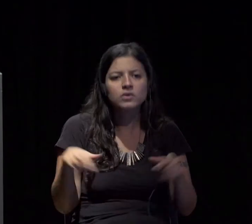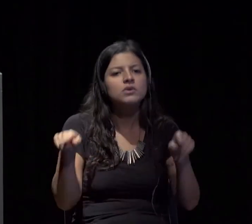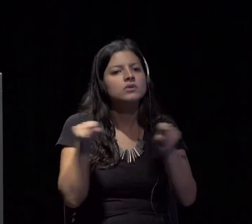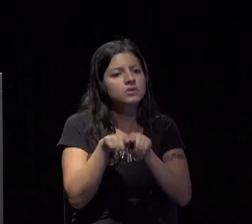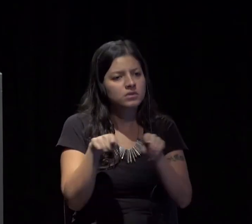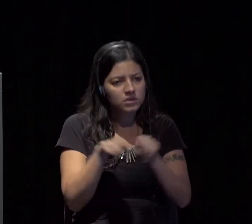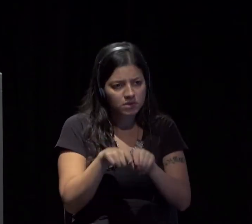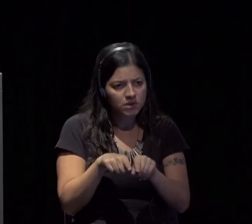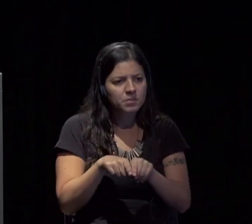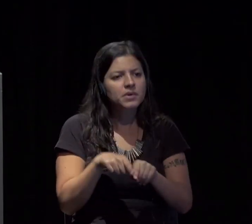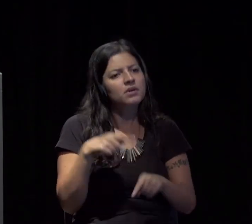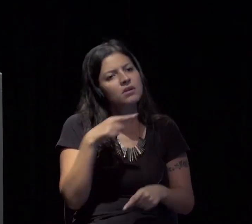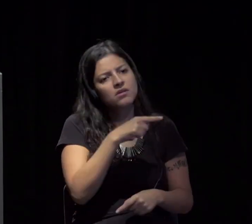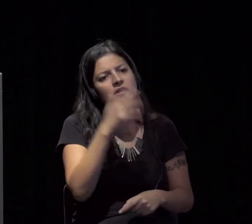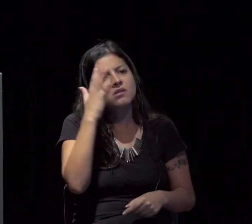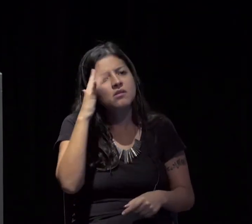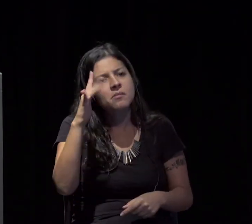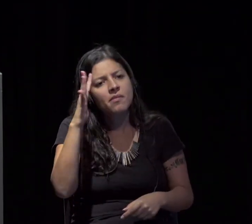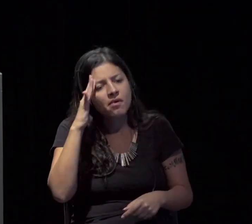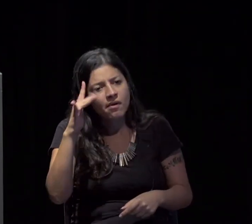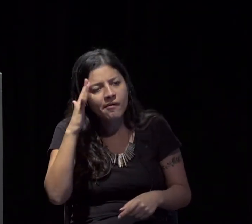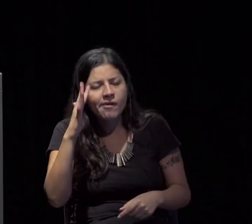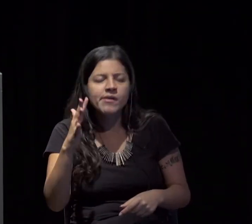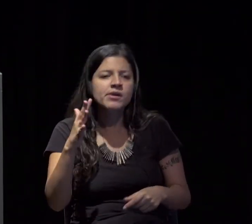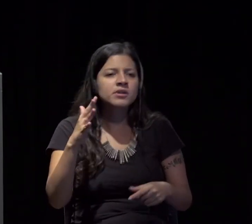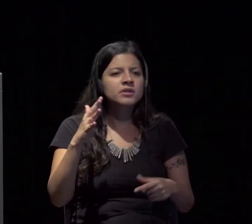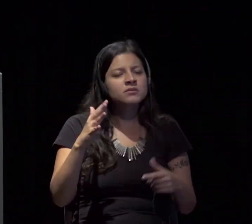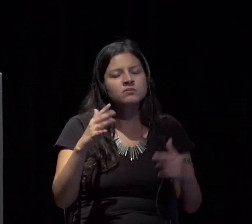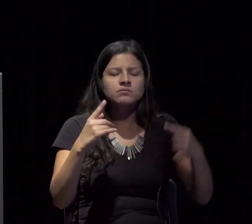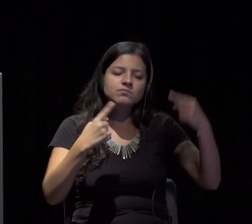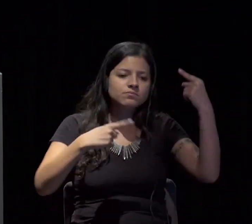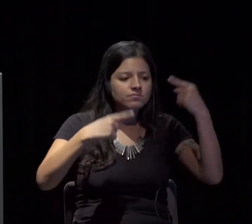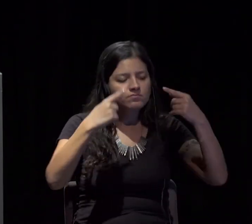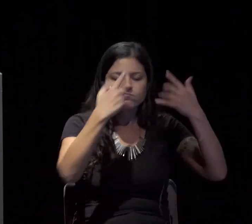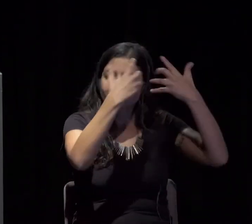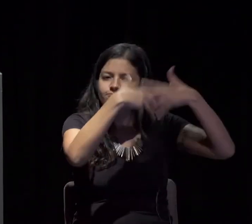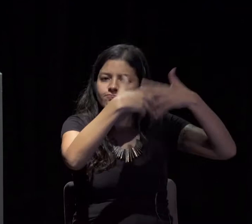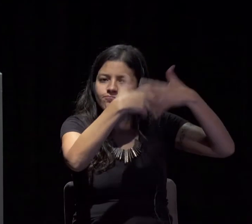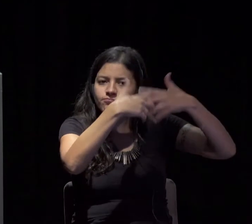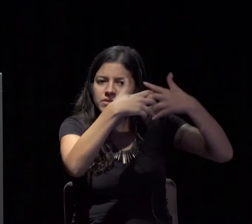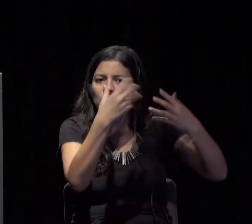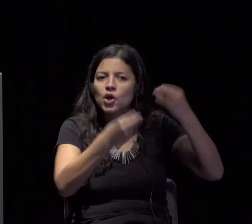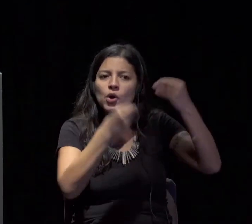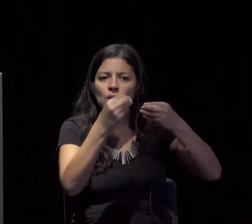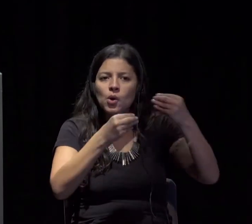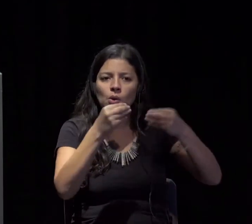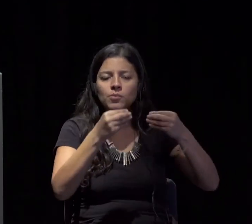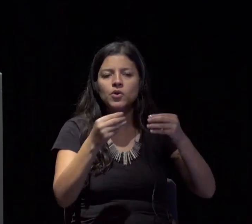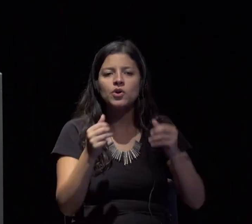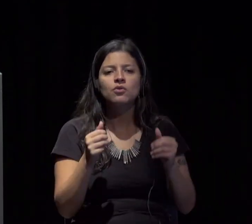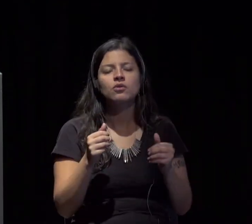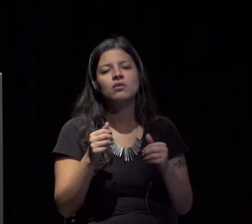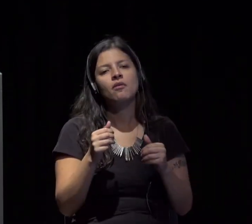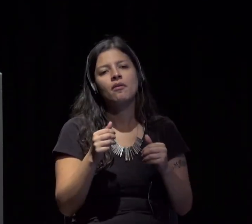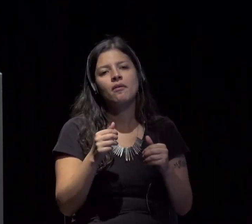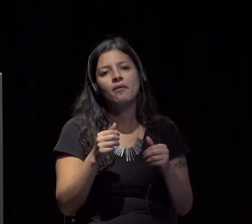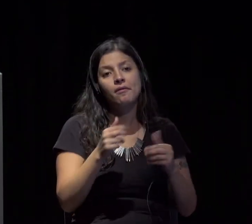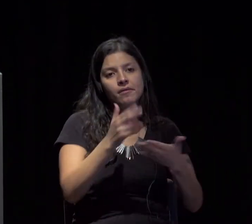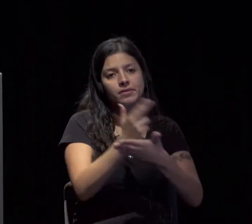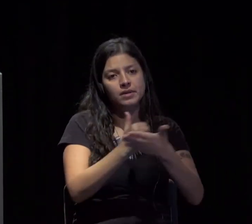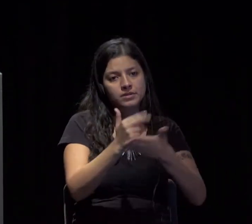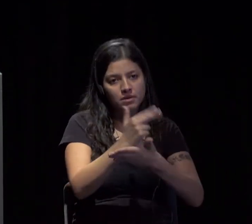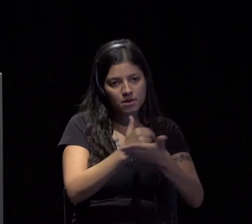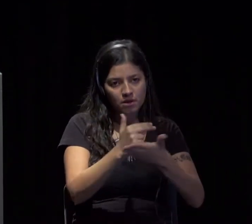rethink sculptural form through graphic gesture, more precisely through drawing, mark making, and two-dimensional